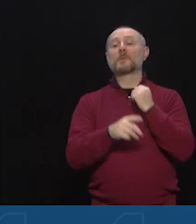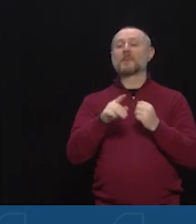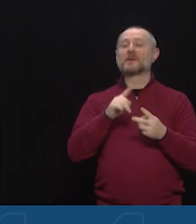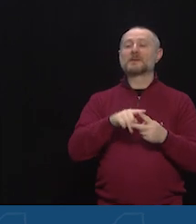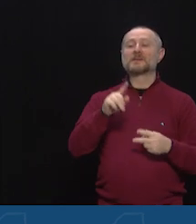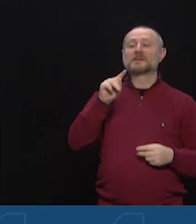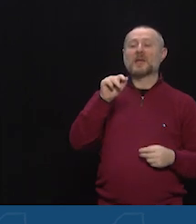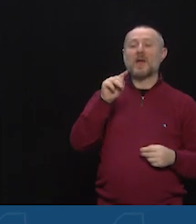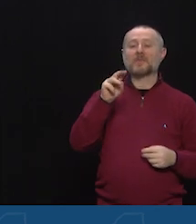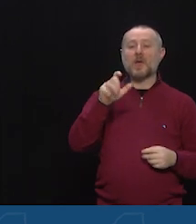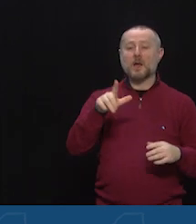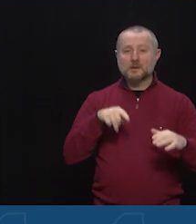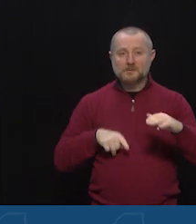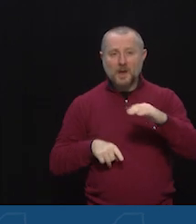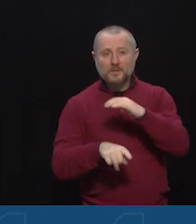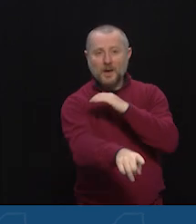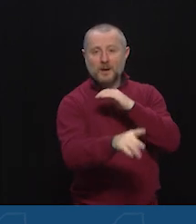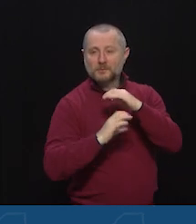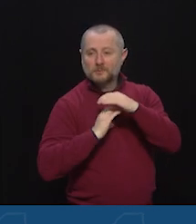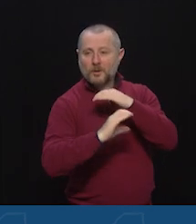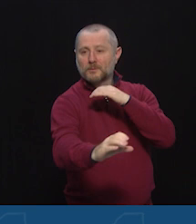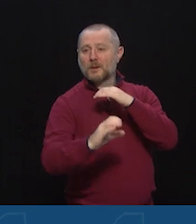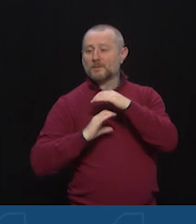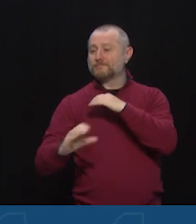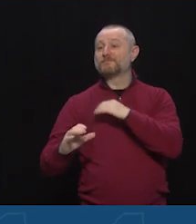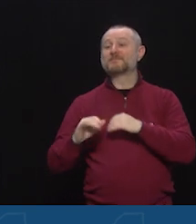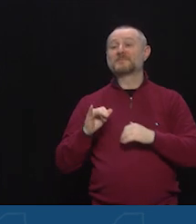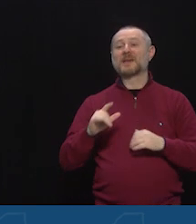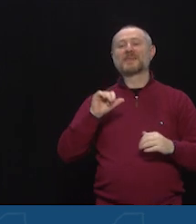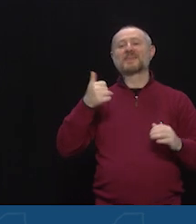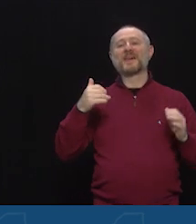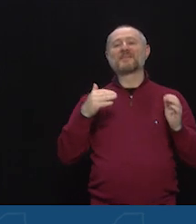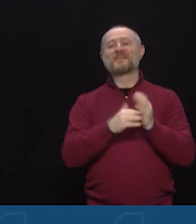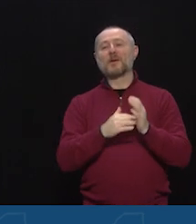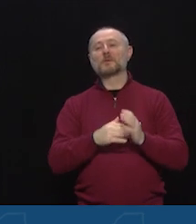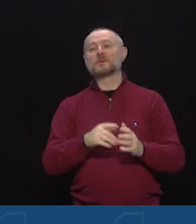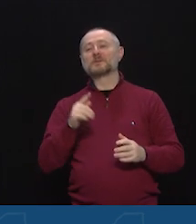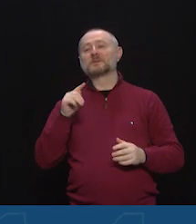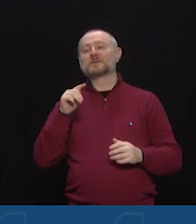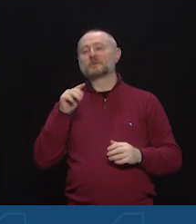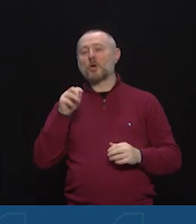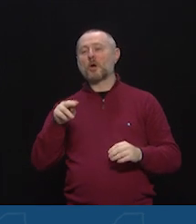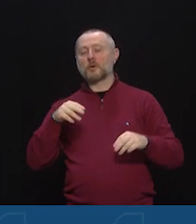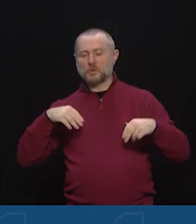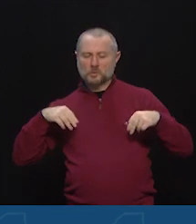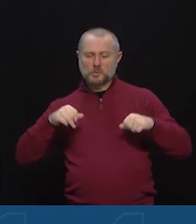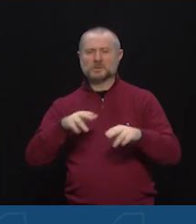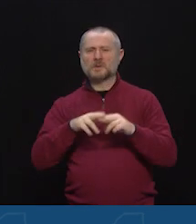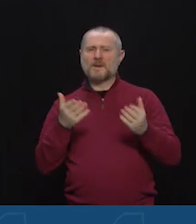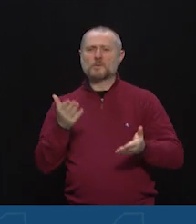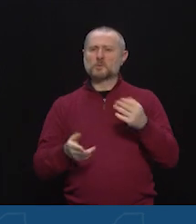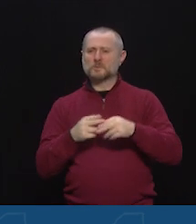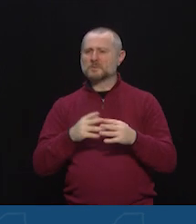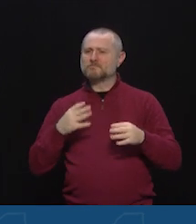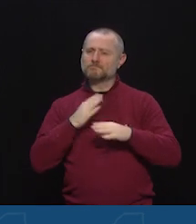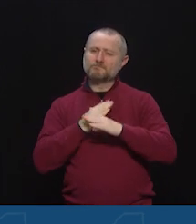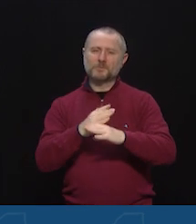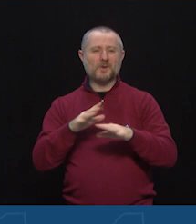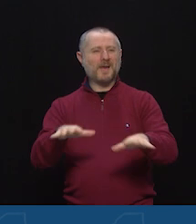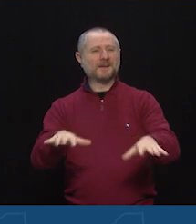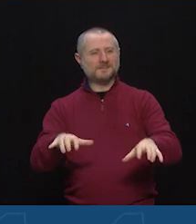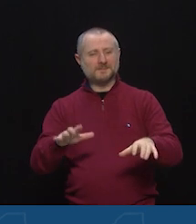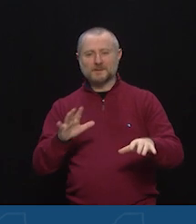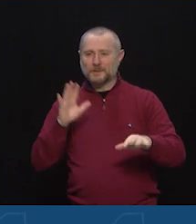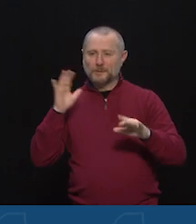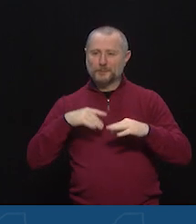of it, we've got 10,000 tons of roadway de-icer and 115 pieces of equipment. Those are for the